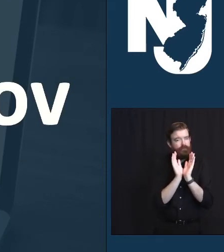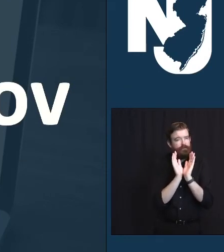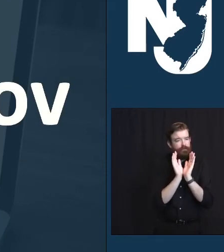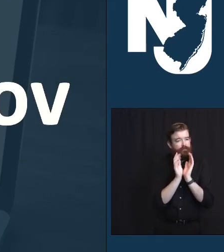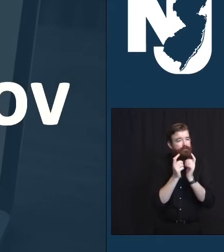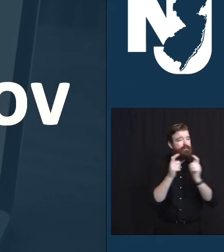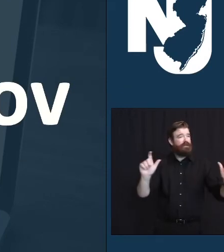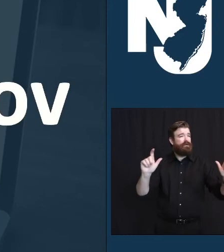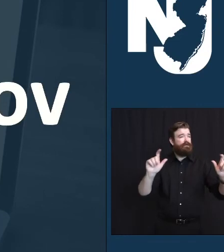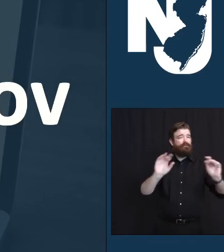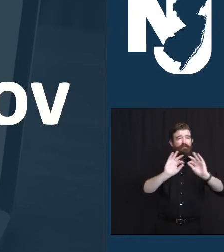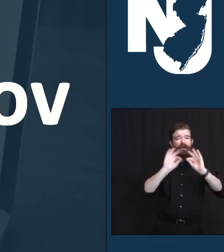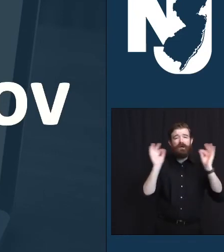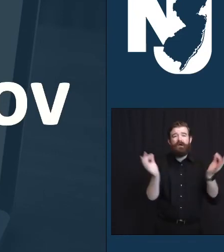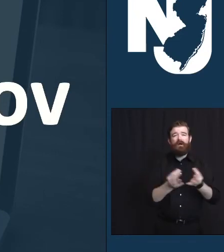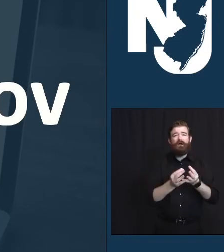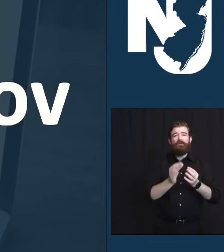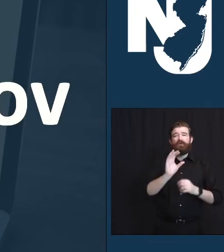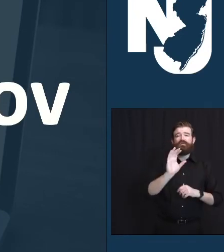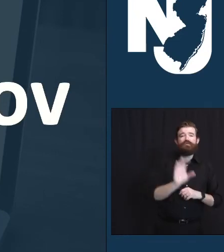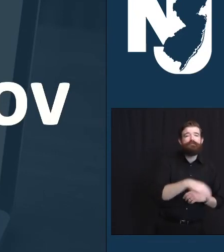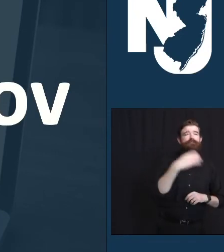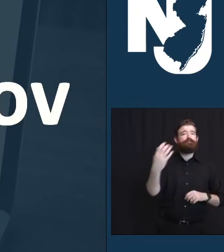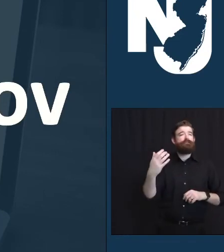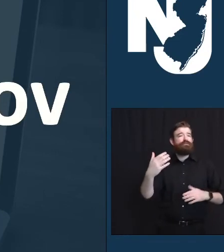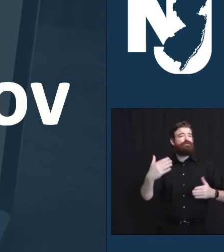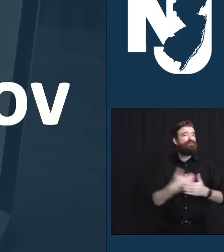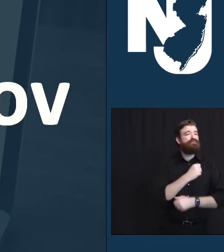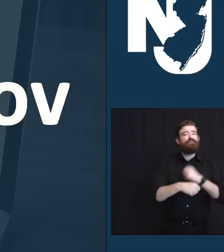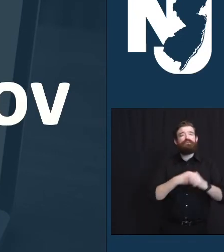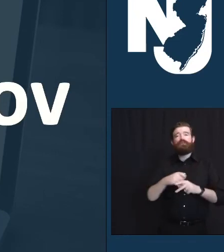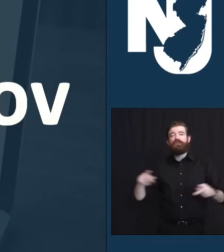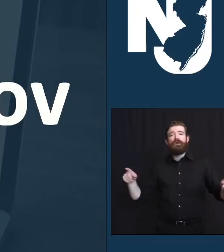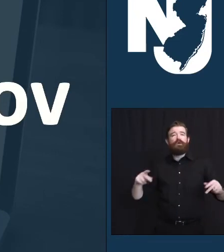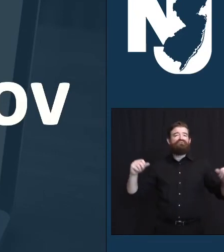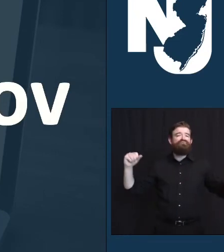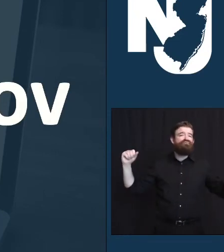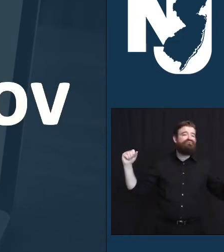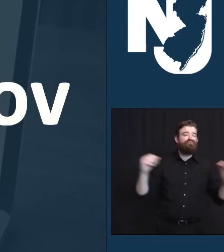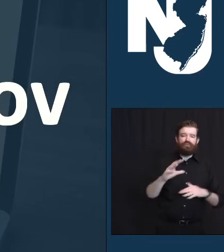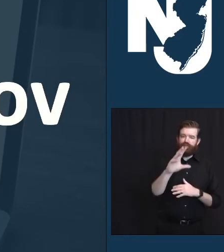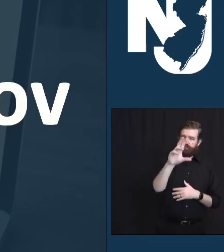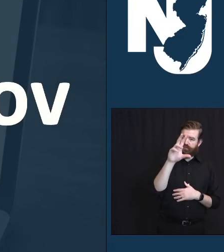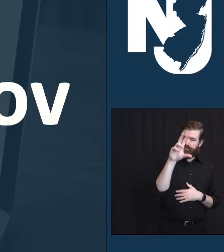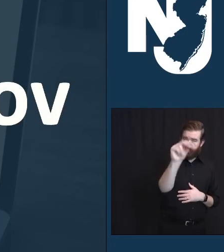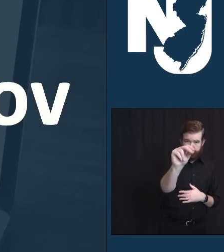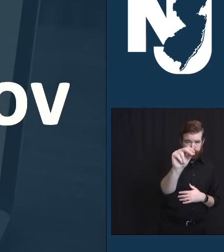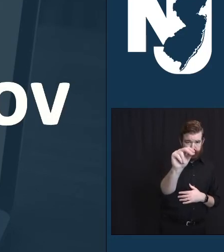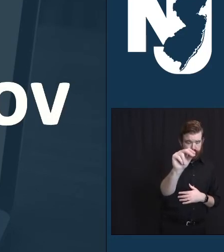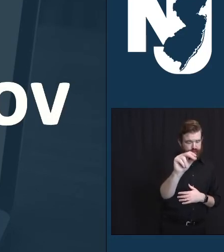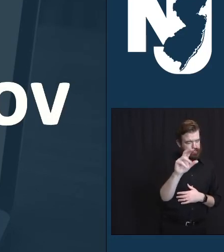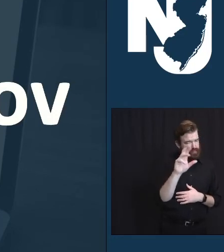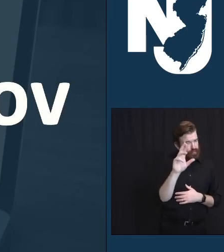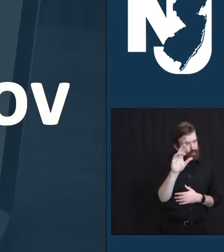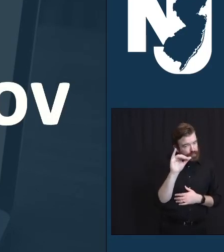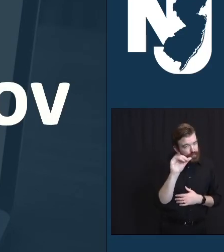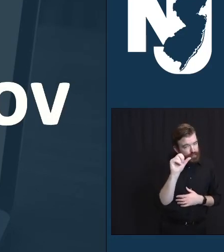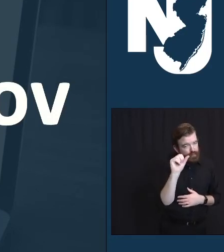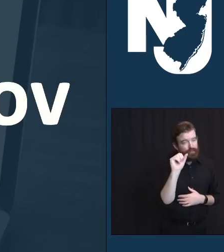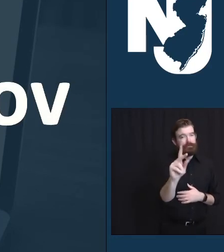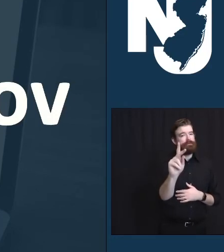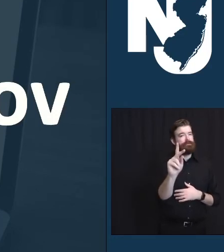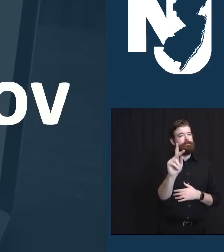Christmas gathering or indoor New Year's Eve party. We cannot take the risk of one or both of those celebrations leading to a spike